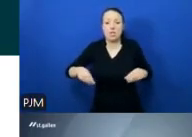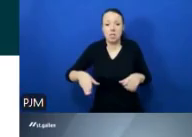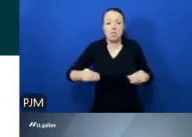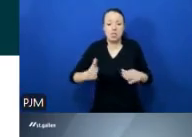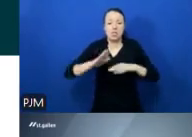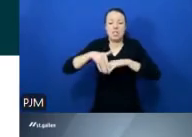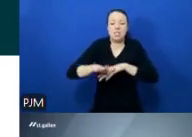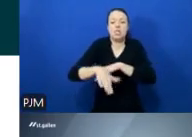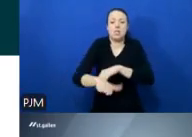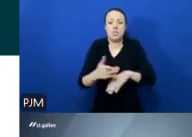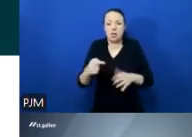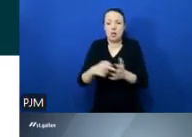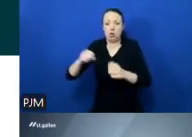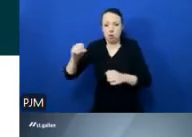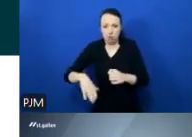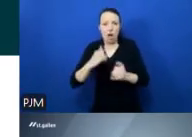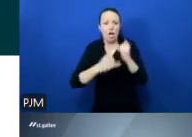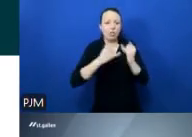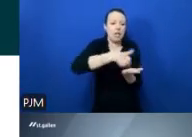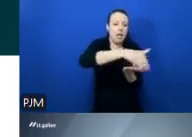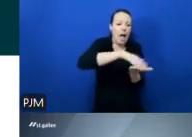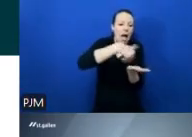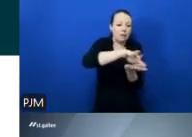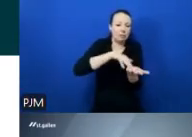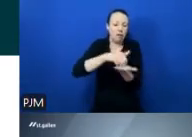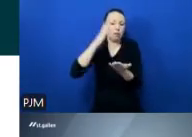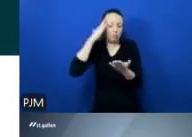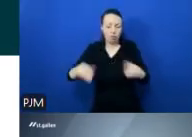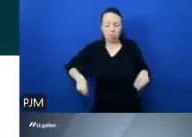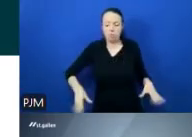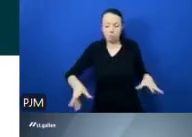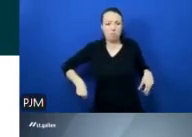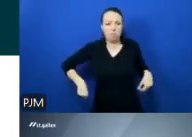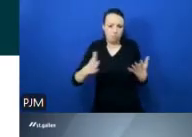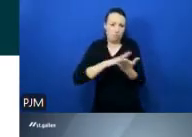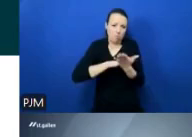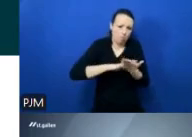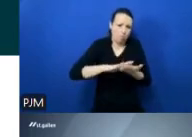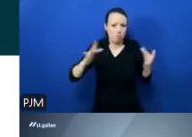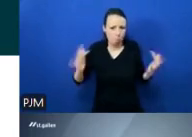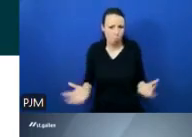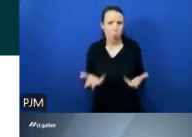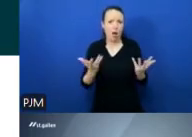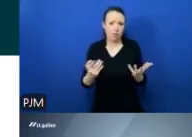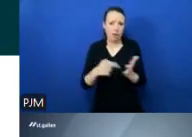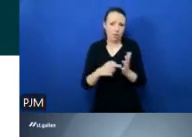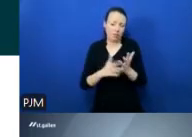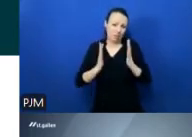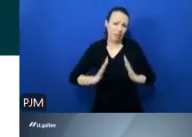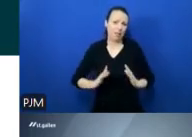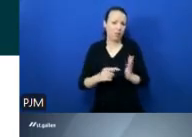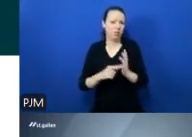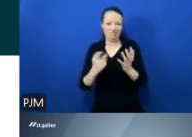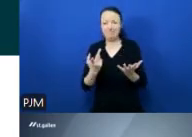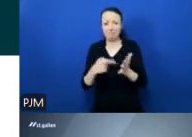the concrete surface. The sponge city, when building, it's also a little bit